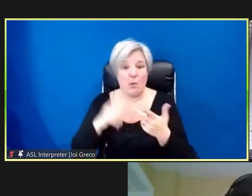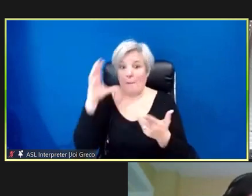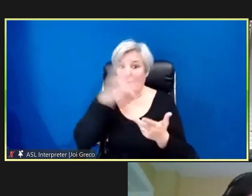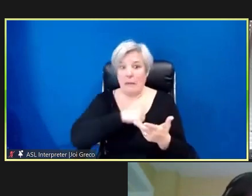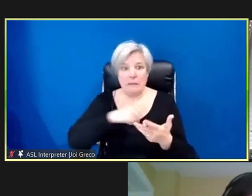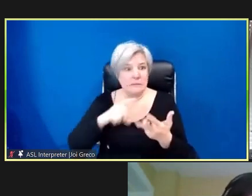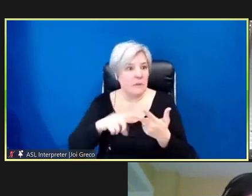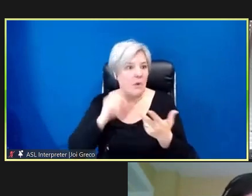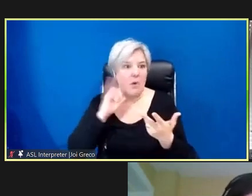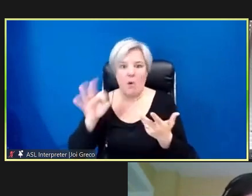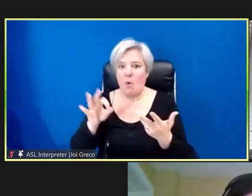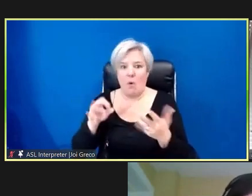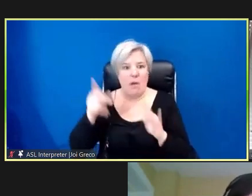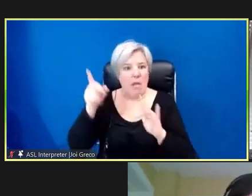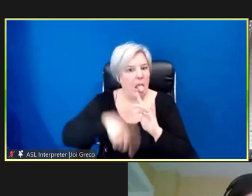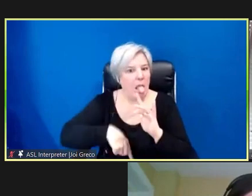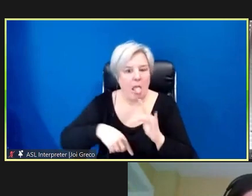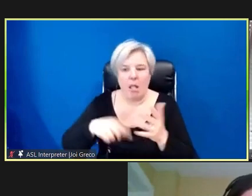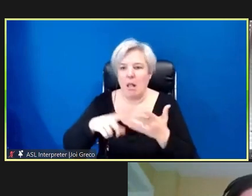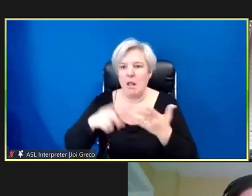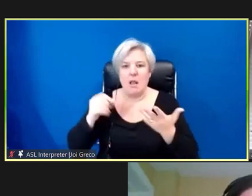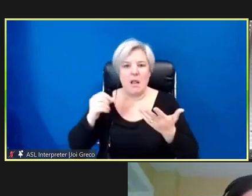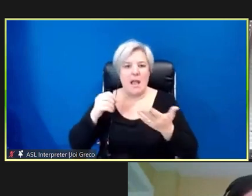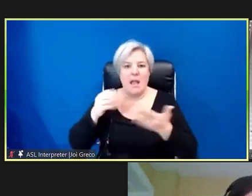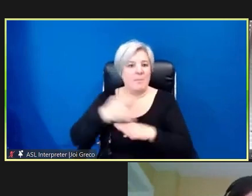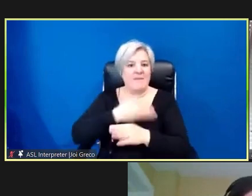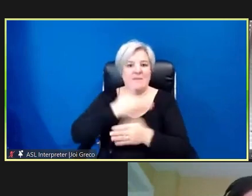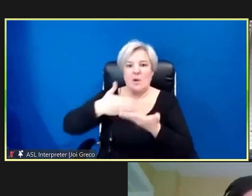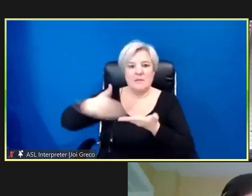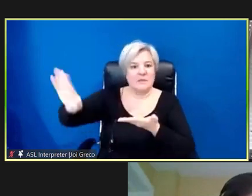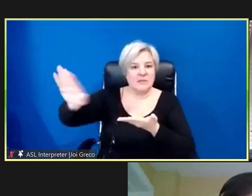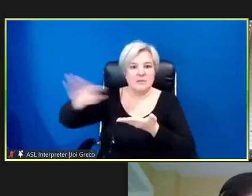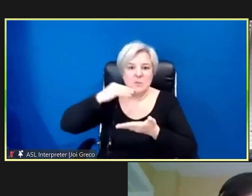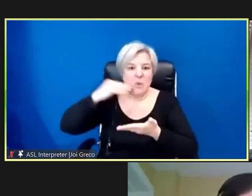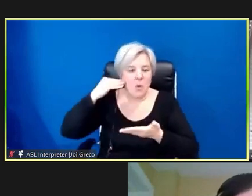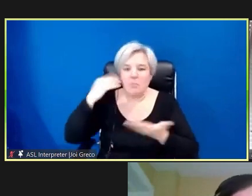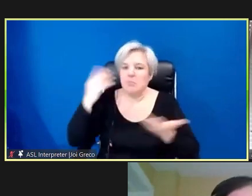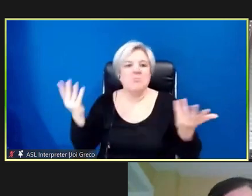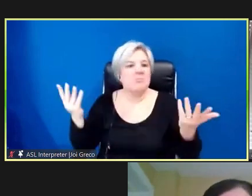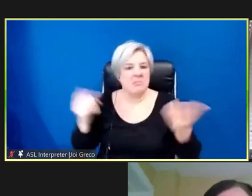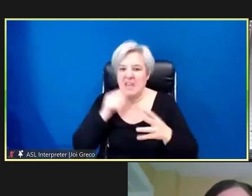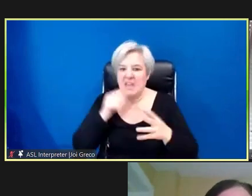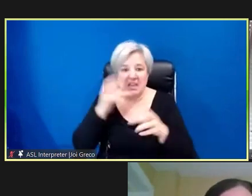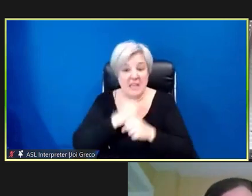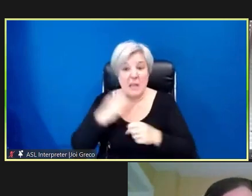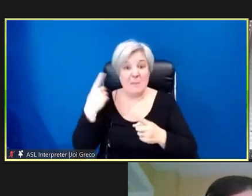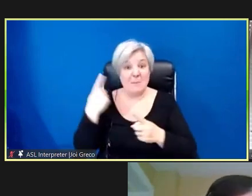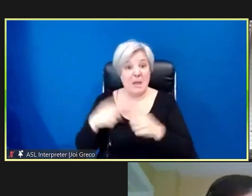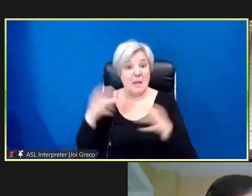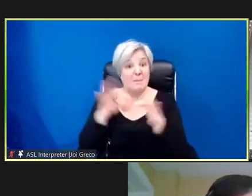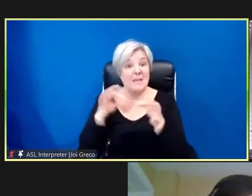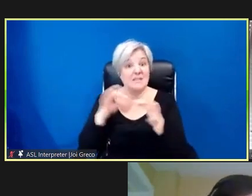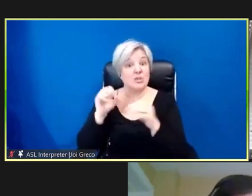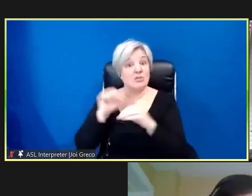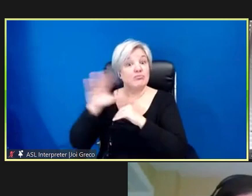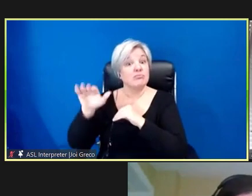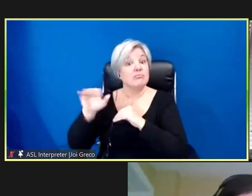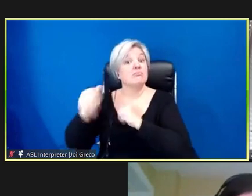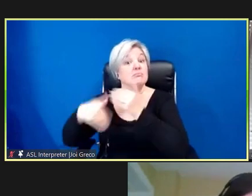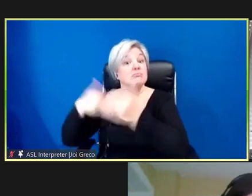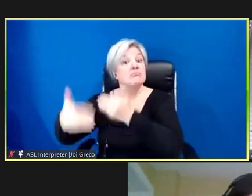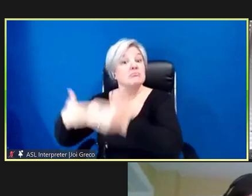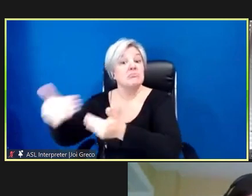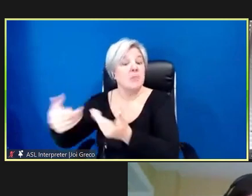of a potential rescreen before discharge, as well as consistent messaging of what are the next